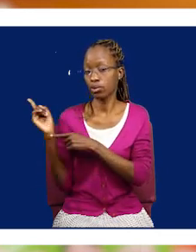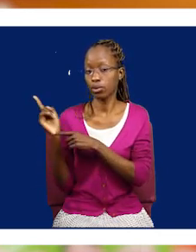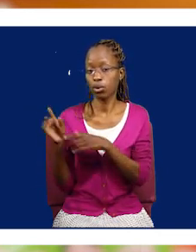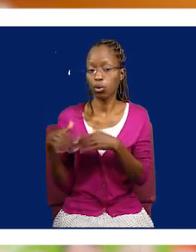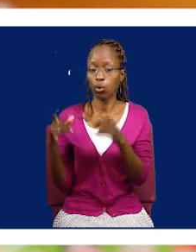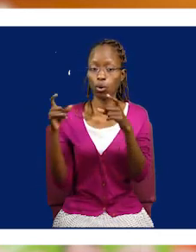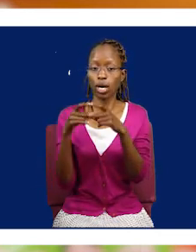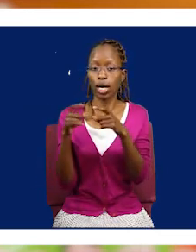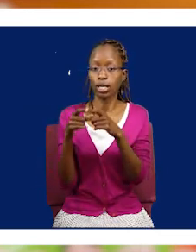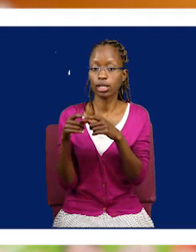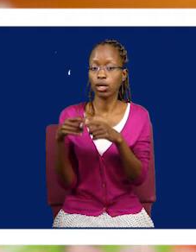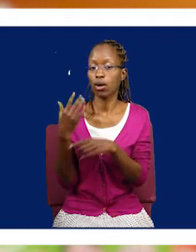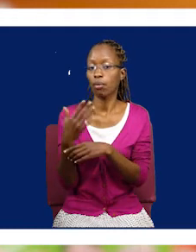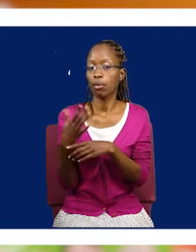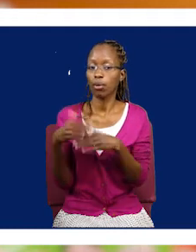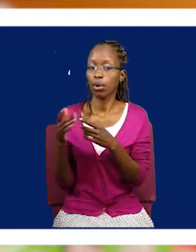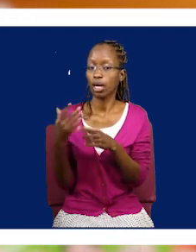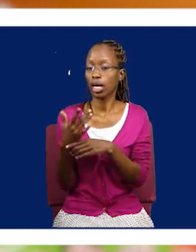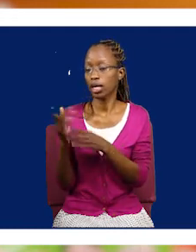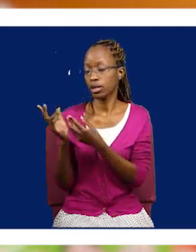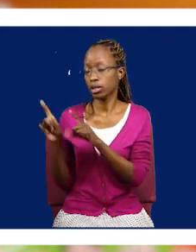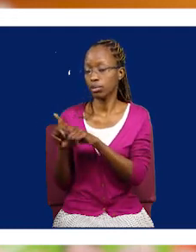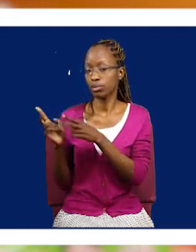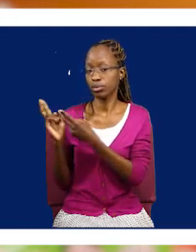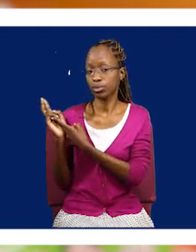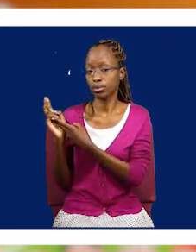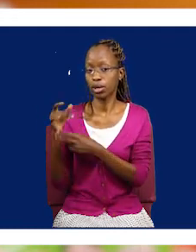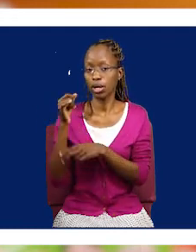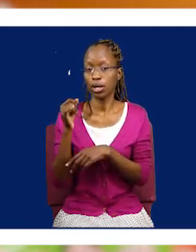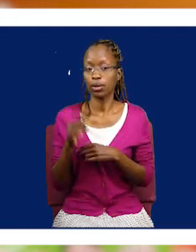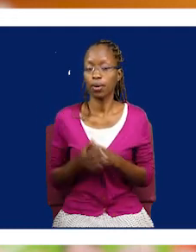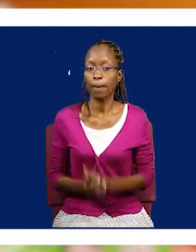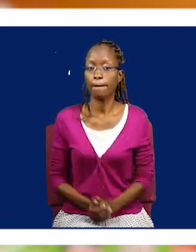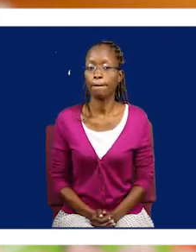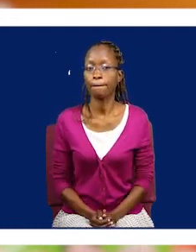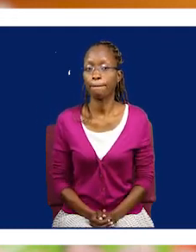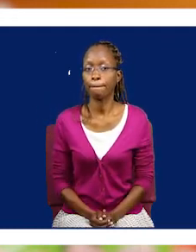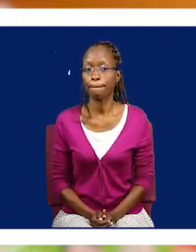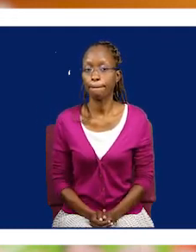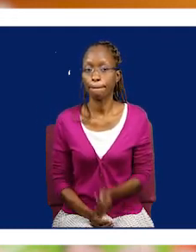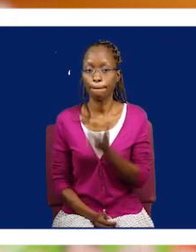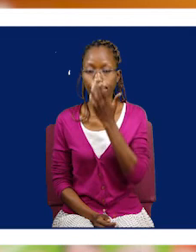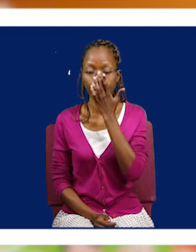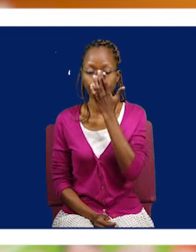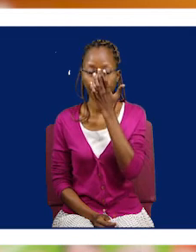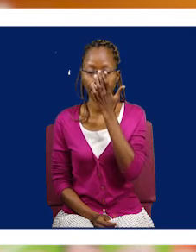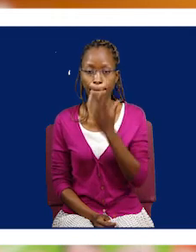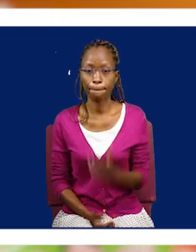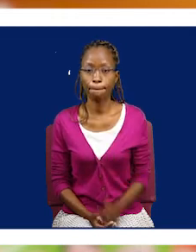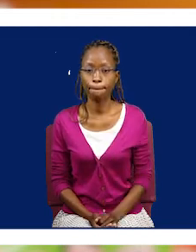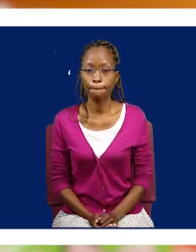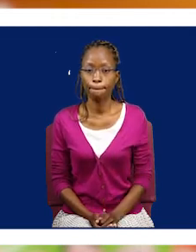or cards. You can make cards or paper. But if you have a manila paper and